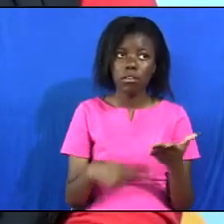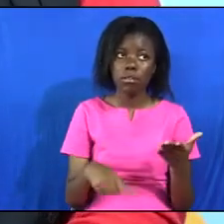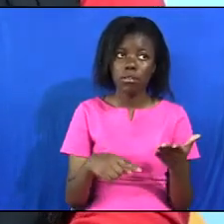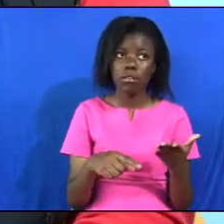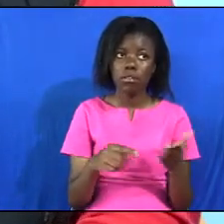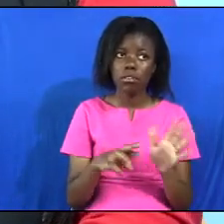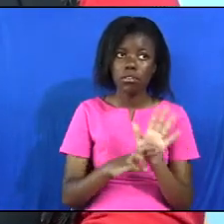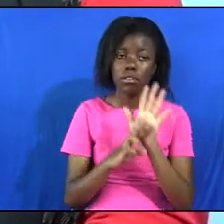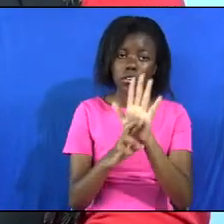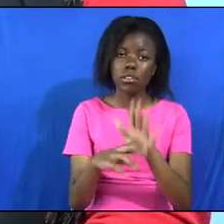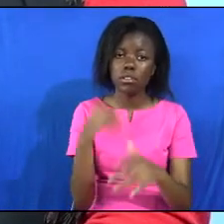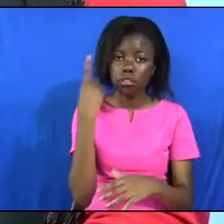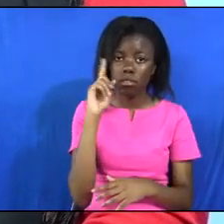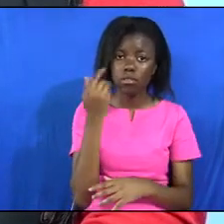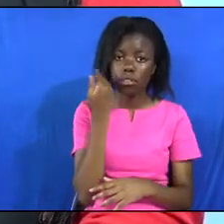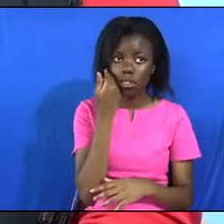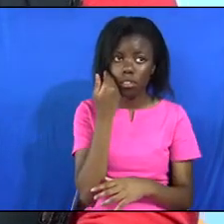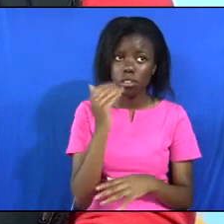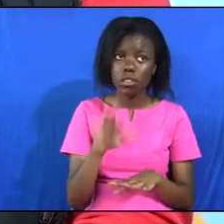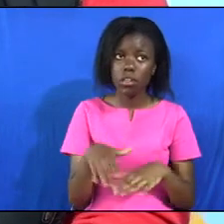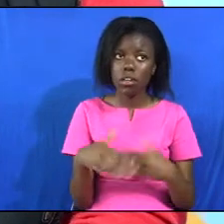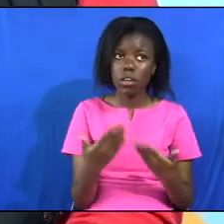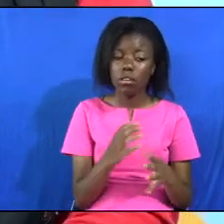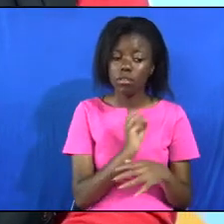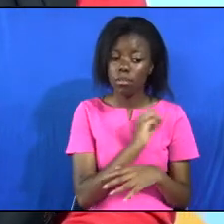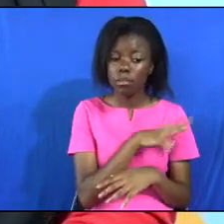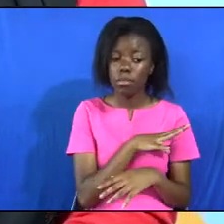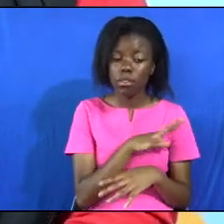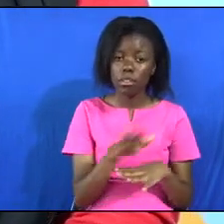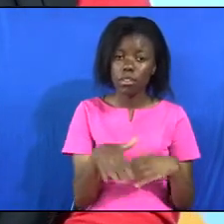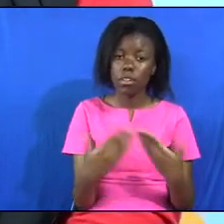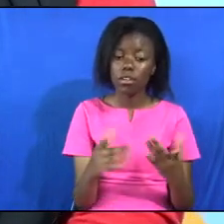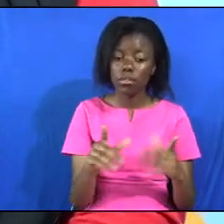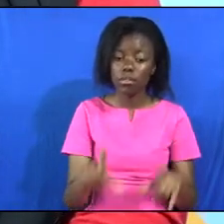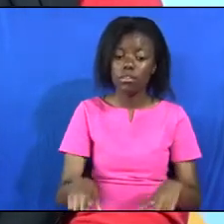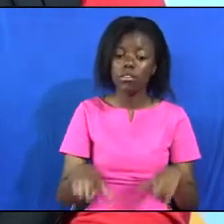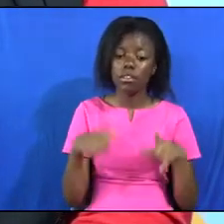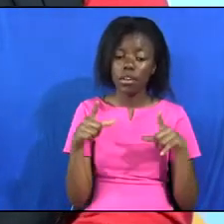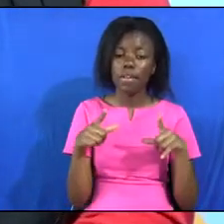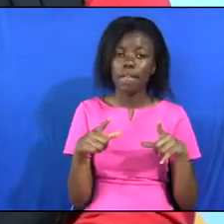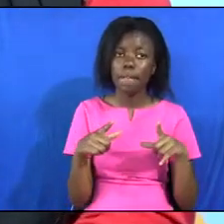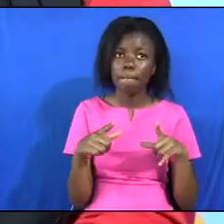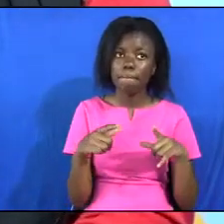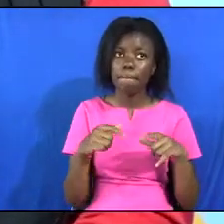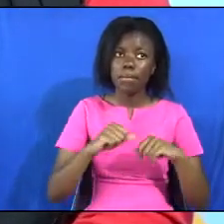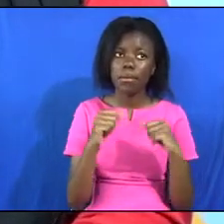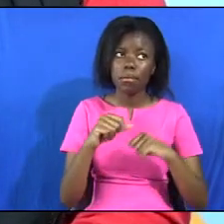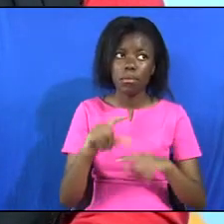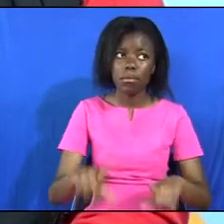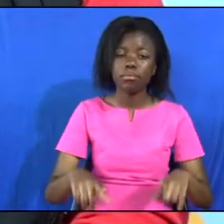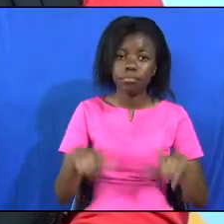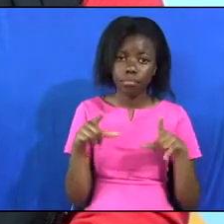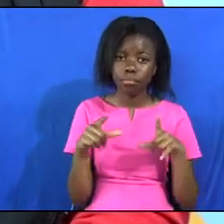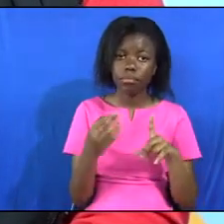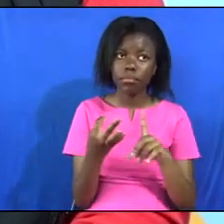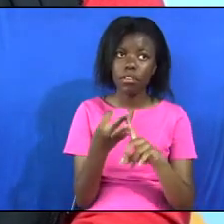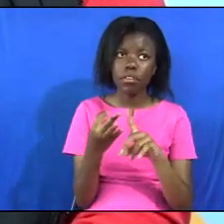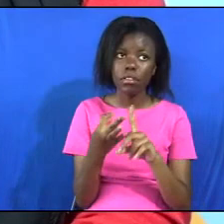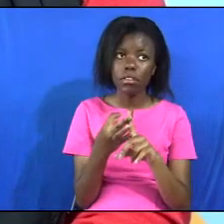are, how to prevent, and how to live a fruitful life. And third, we